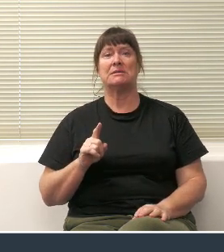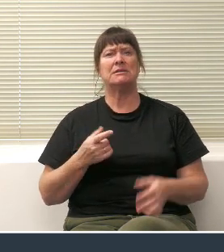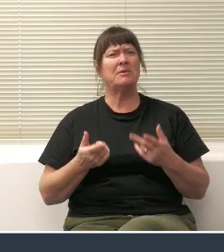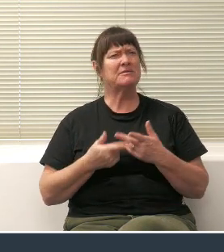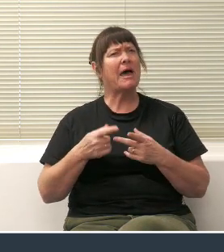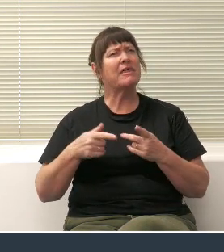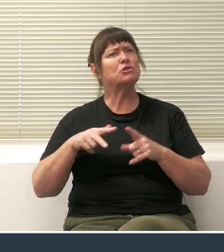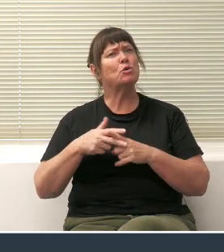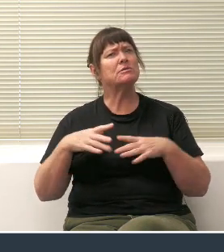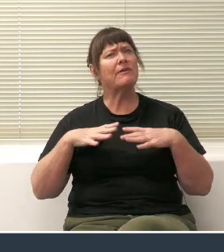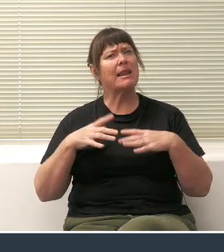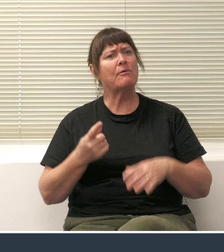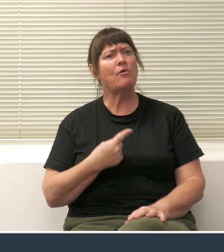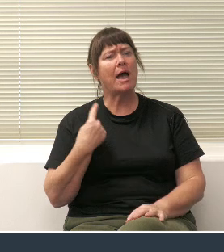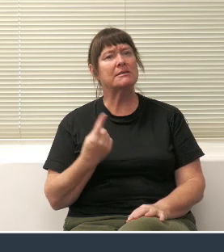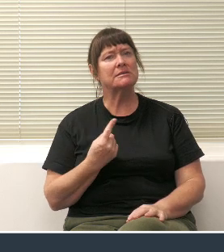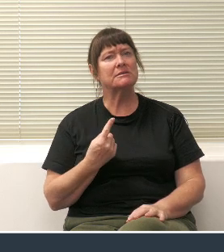we have available to us,